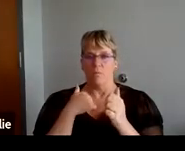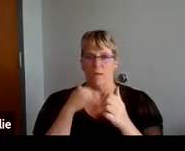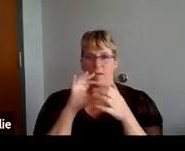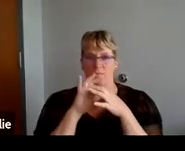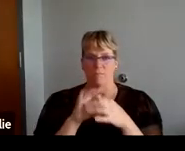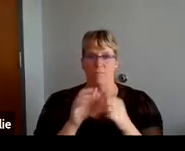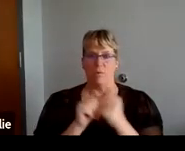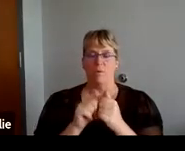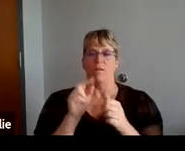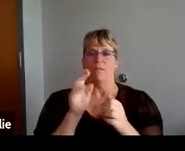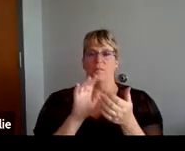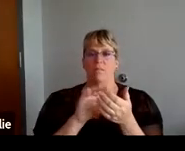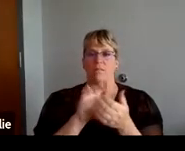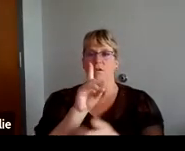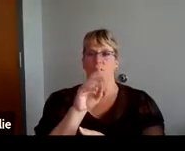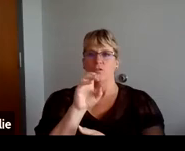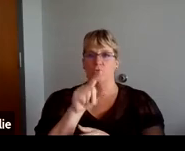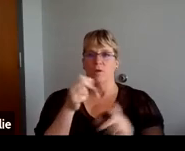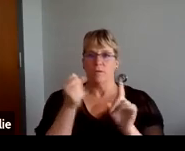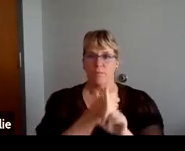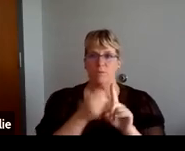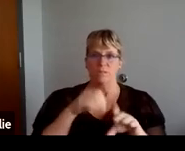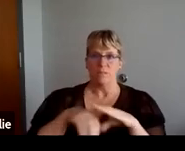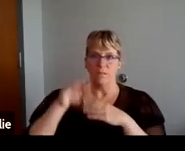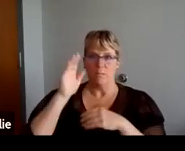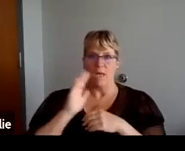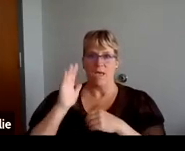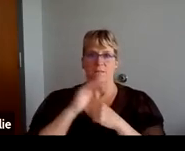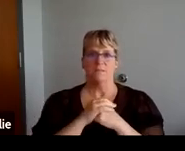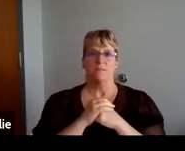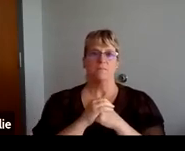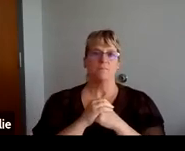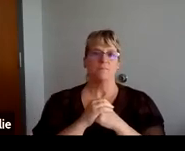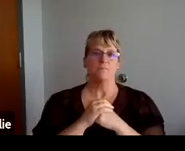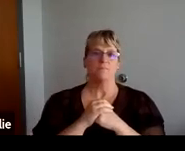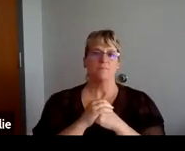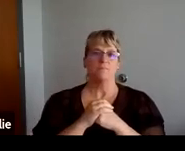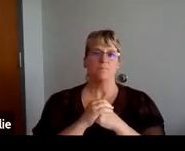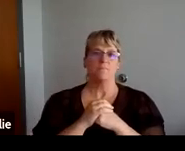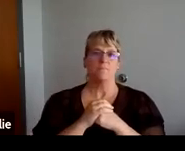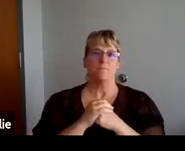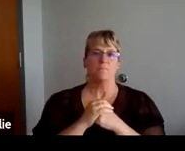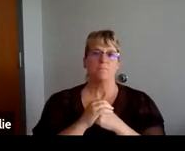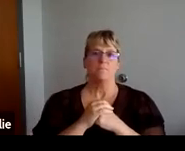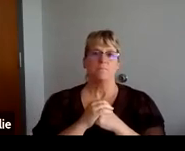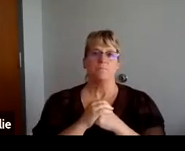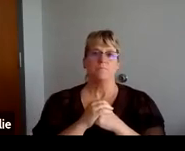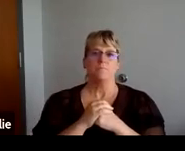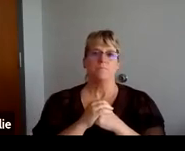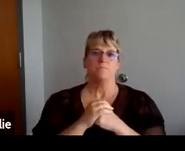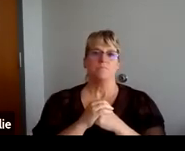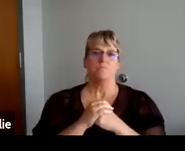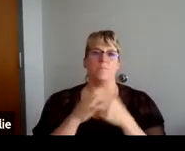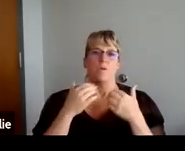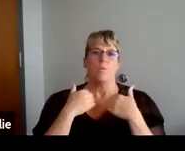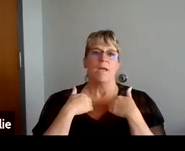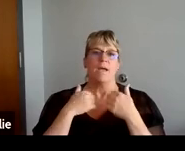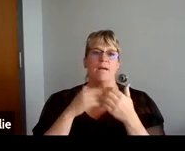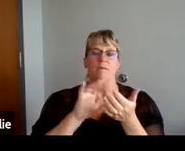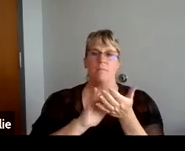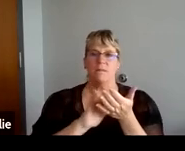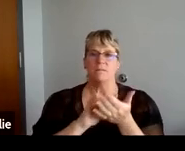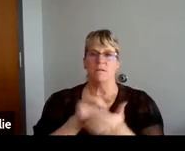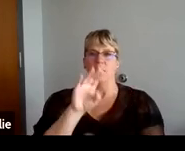substance use disorders in the past. Buprenorphine, commonly known as Suboxone, when it's combined with